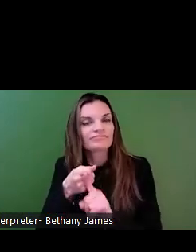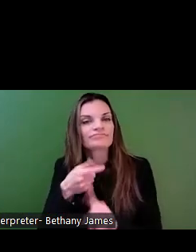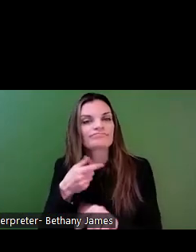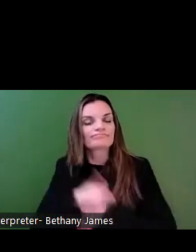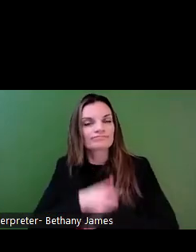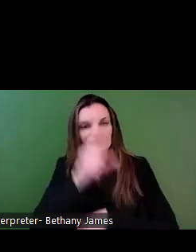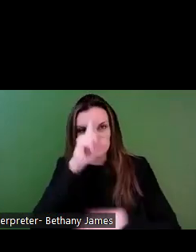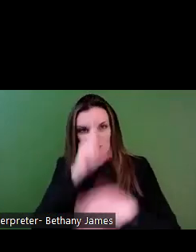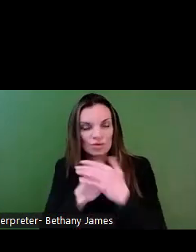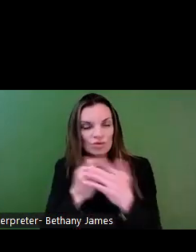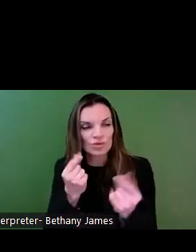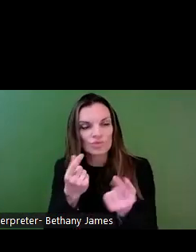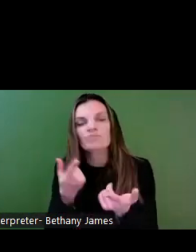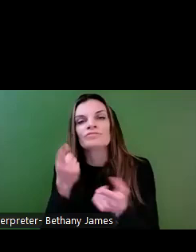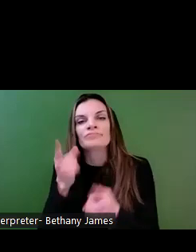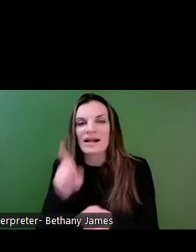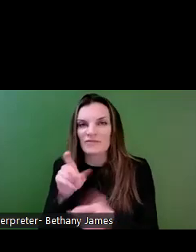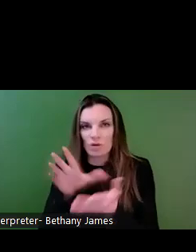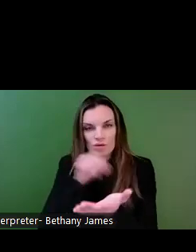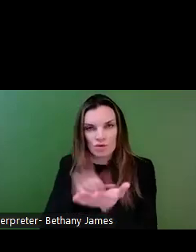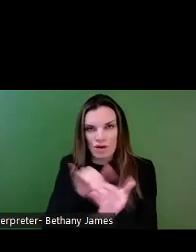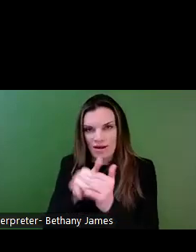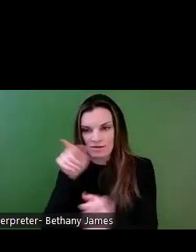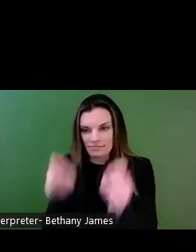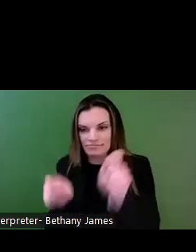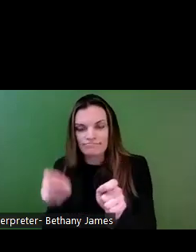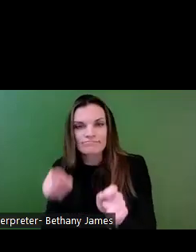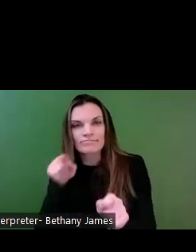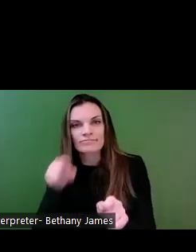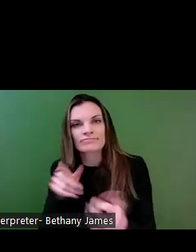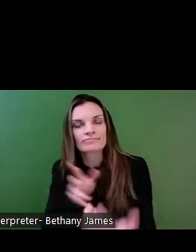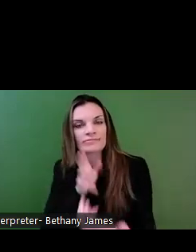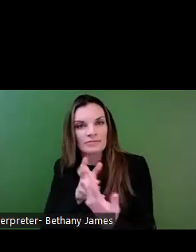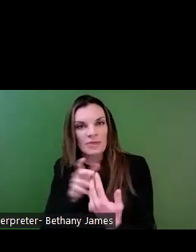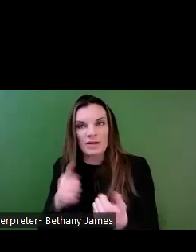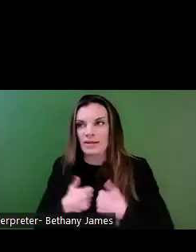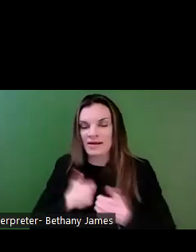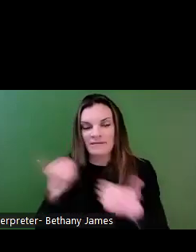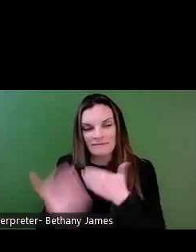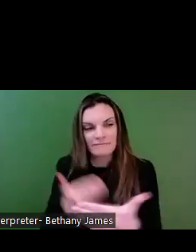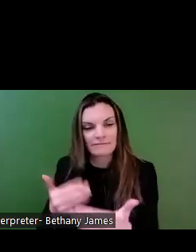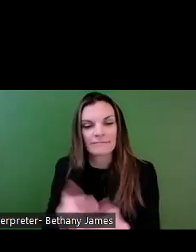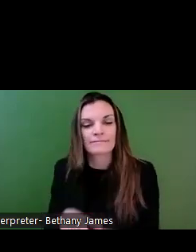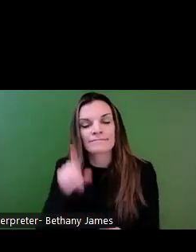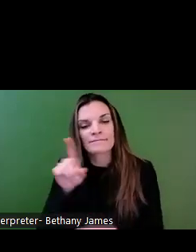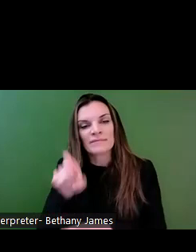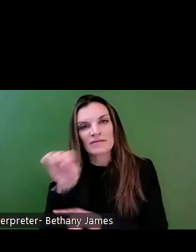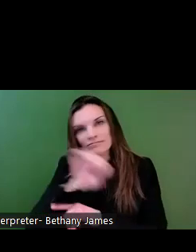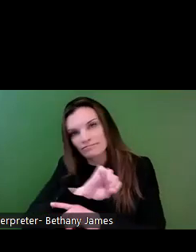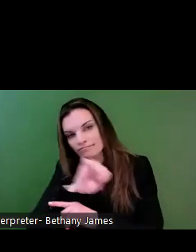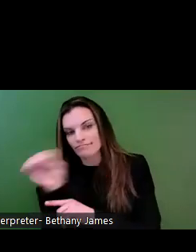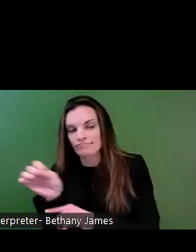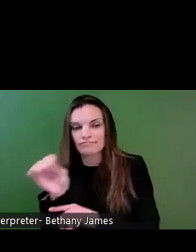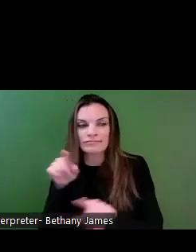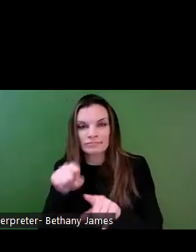eyes and head to one side, the quicker you will detect objects on that side and reduce your risk of missing objects on that side. Changing the font color